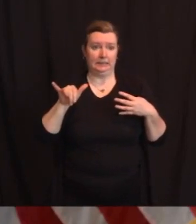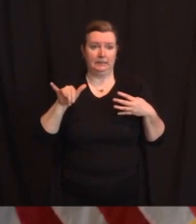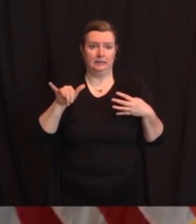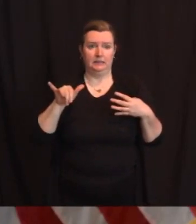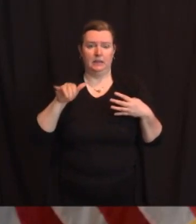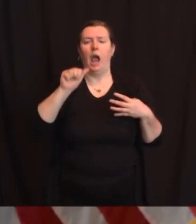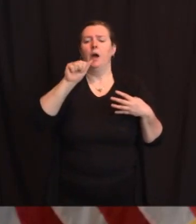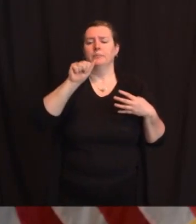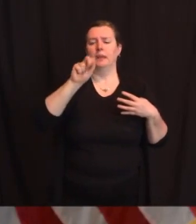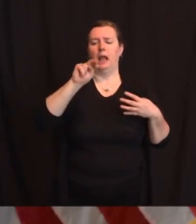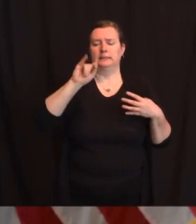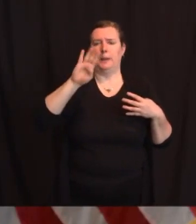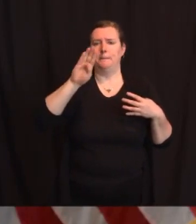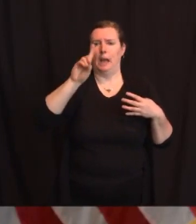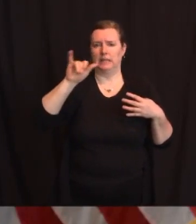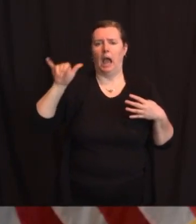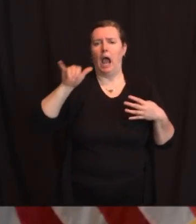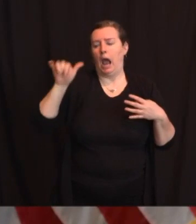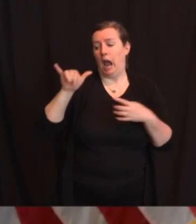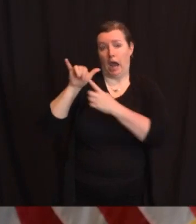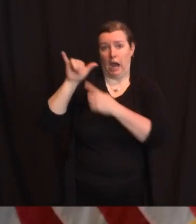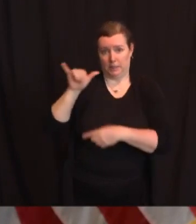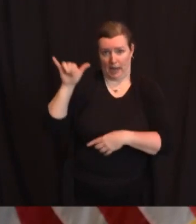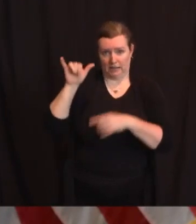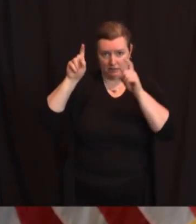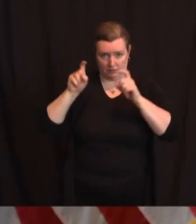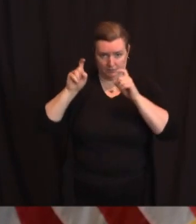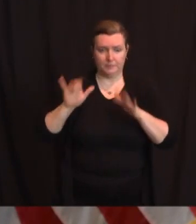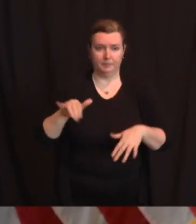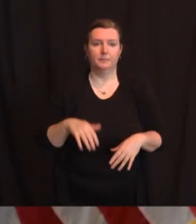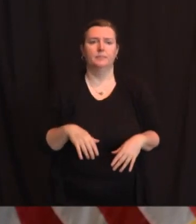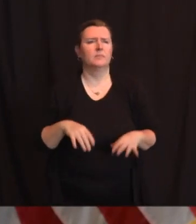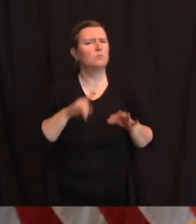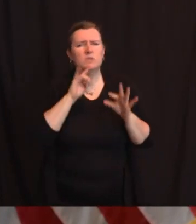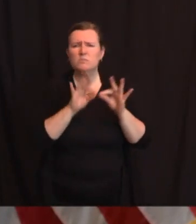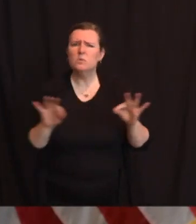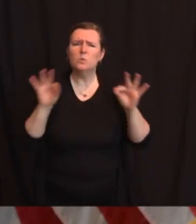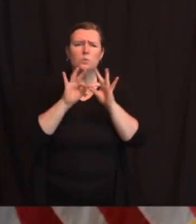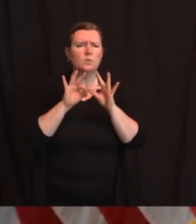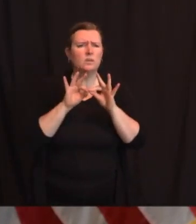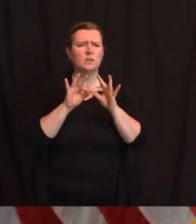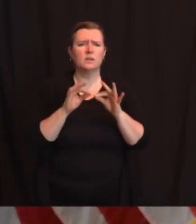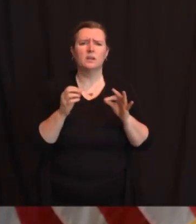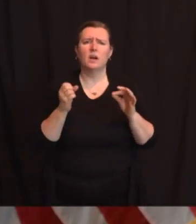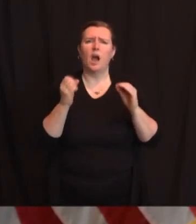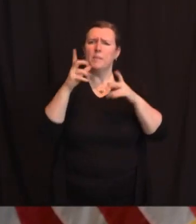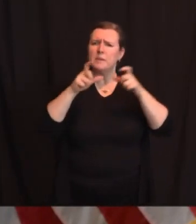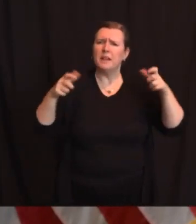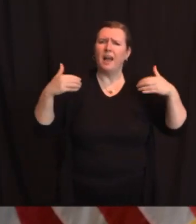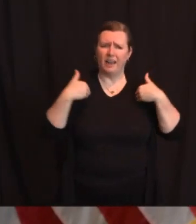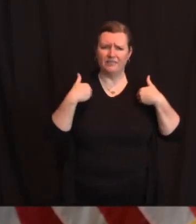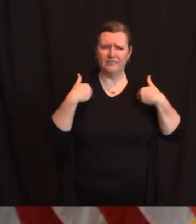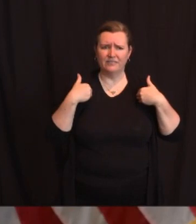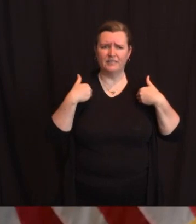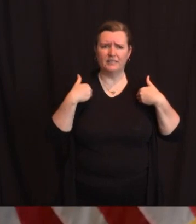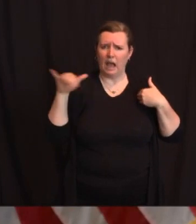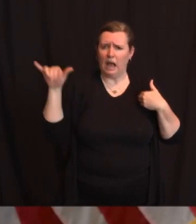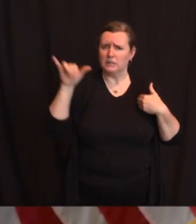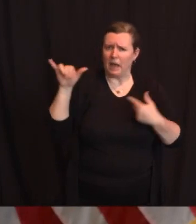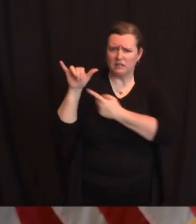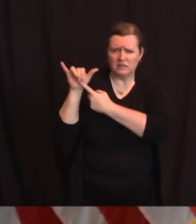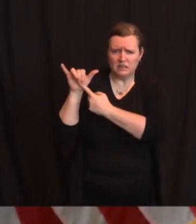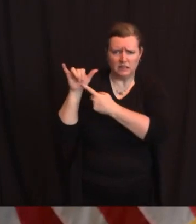how many people have antibodies for COVID-19, because it will give us some sense of how the parameters of the problem